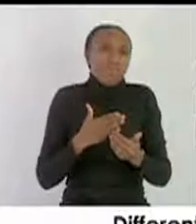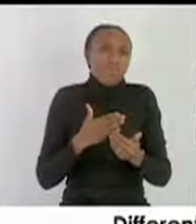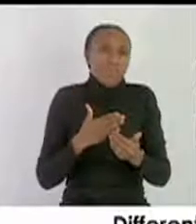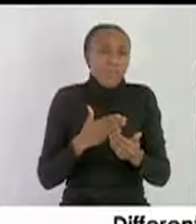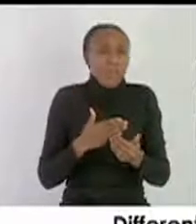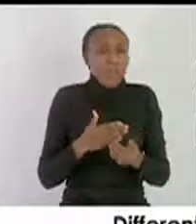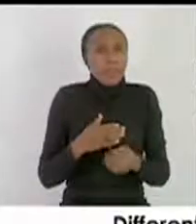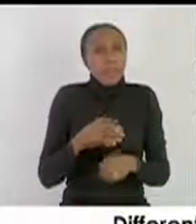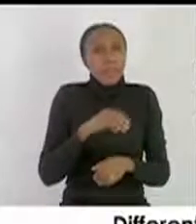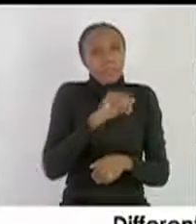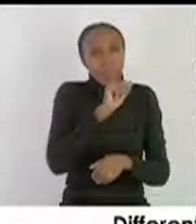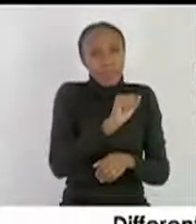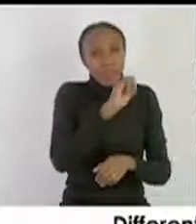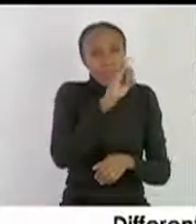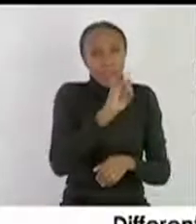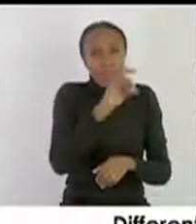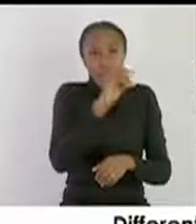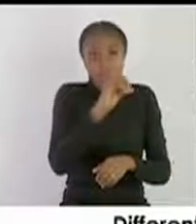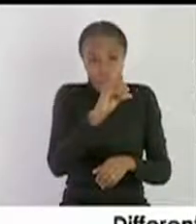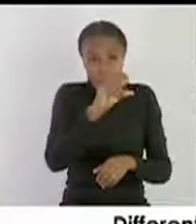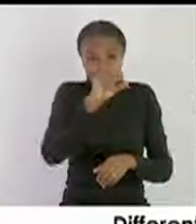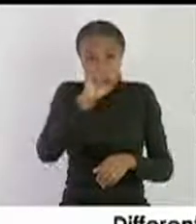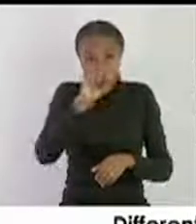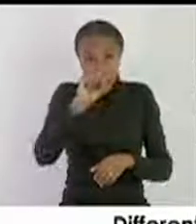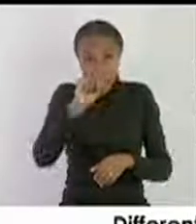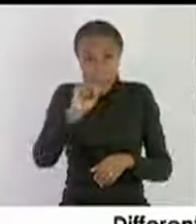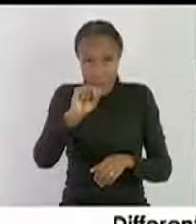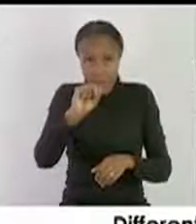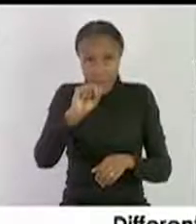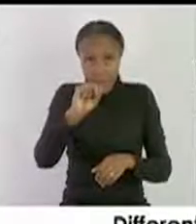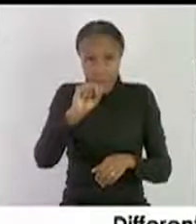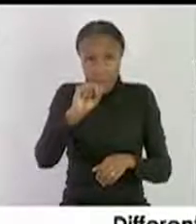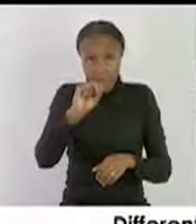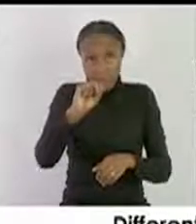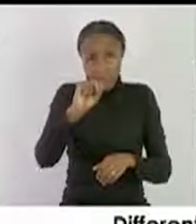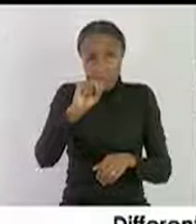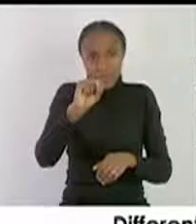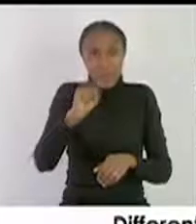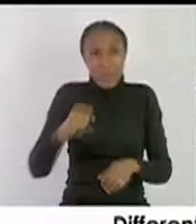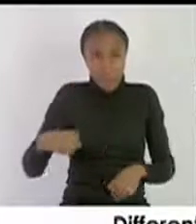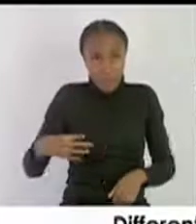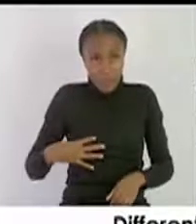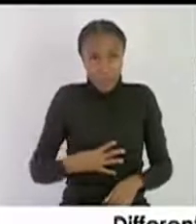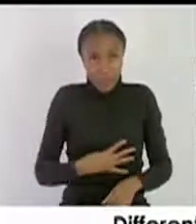AIDS stands for Acquired Immunodeficiency Syndrome,